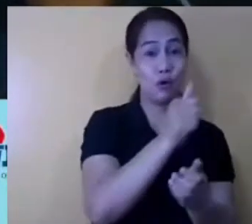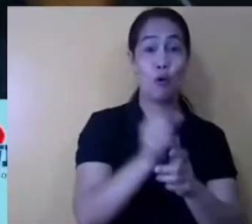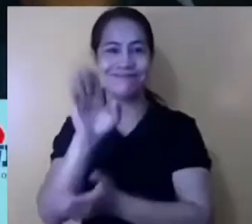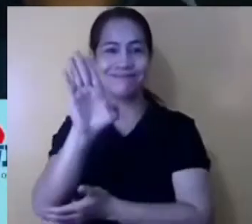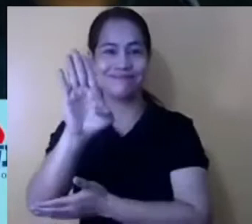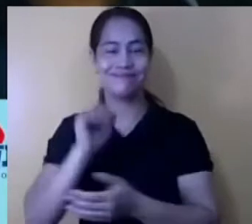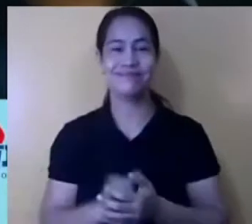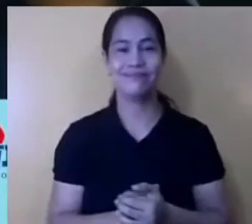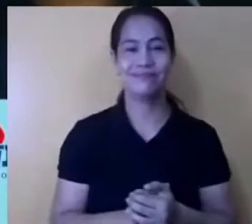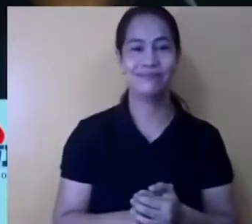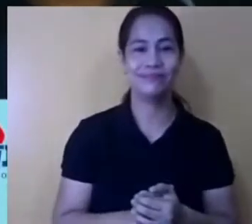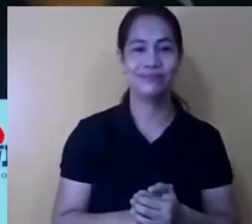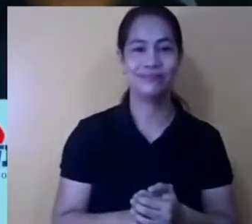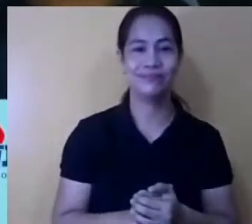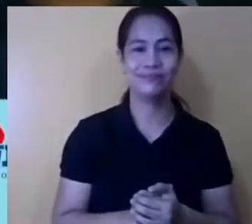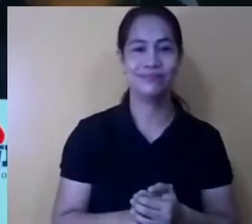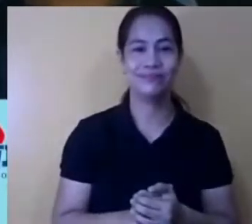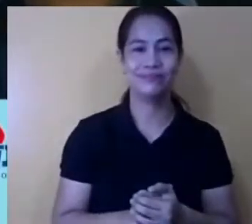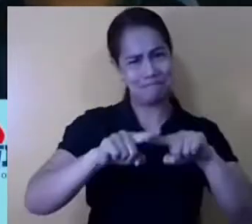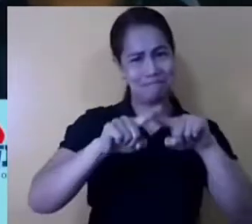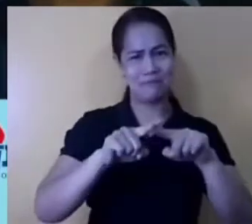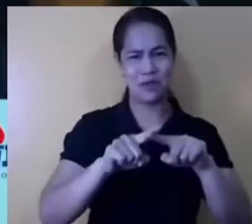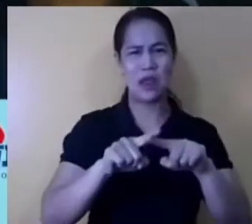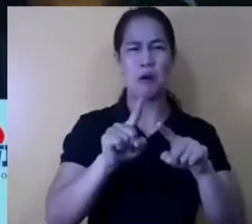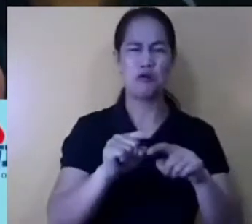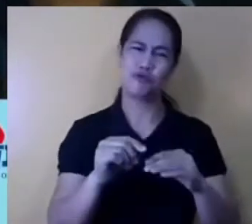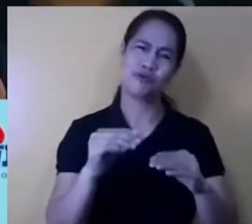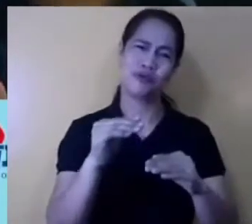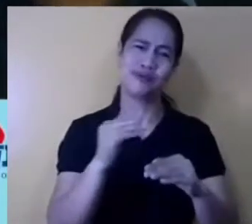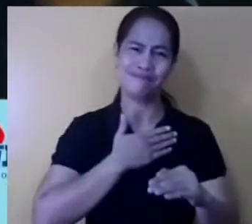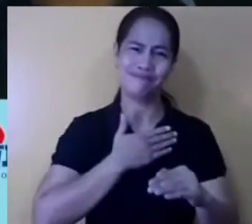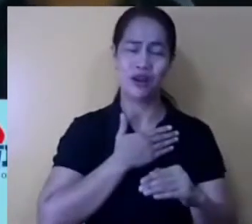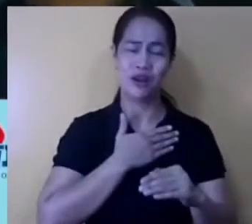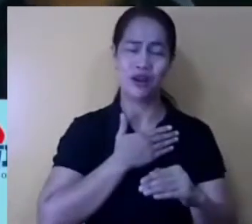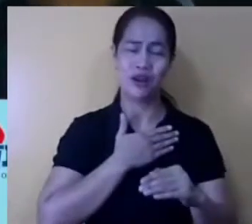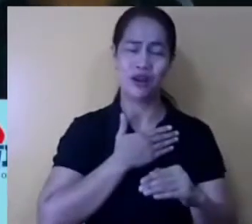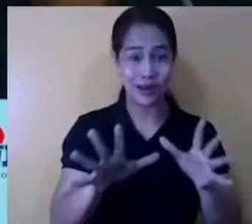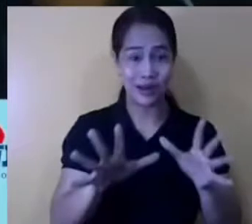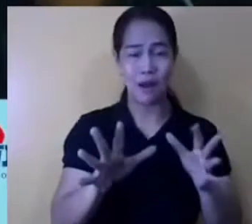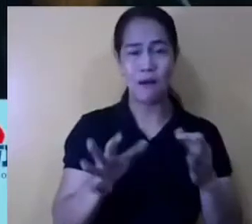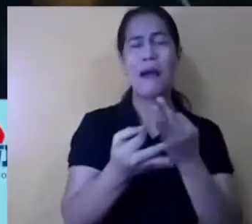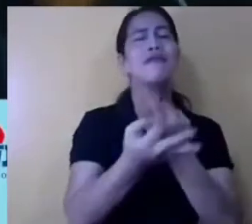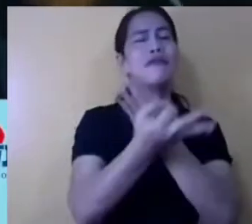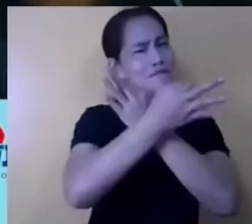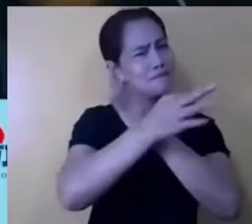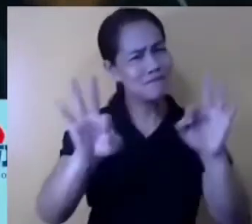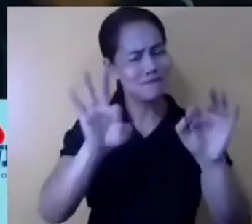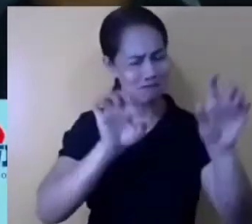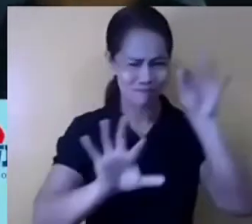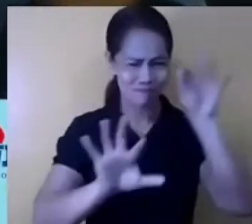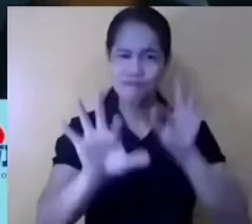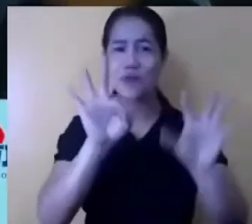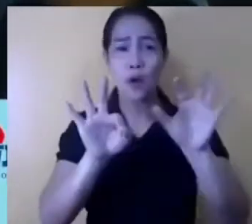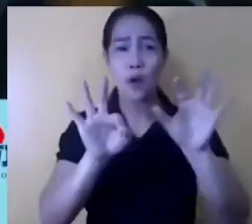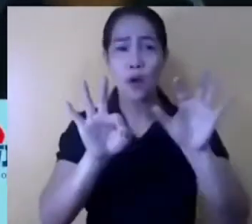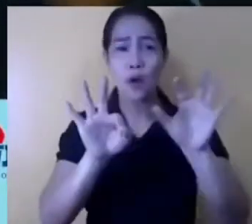B. It depends on your context. The teacher has the freedom to choose which set of